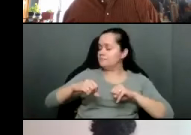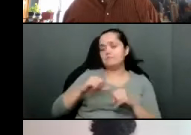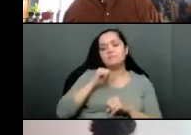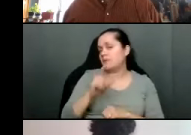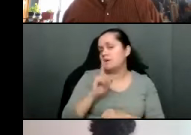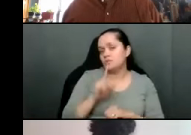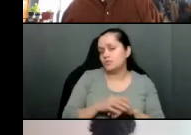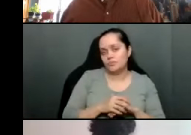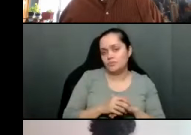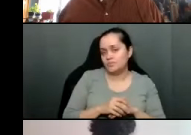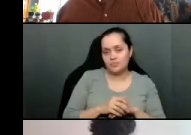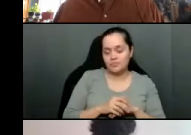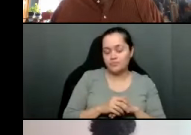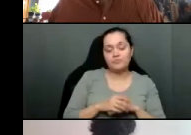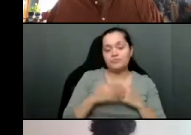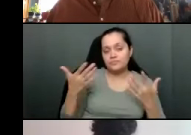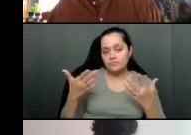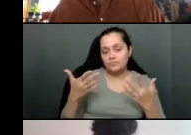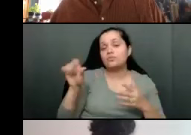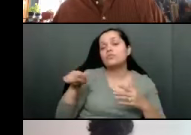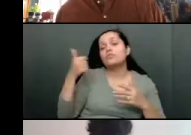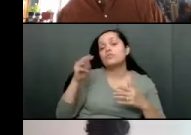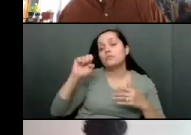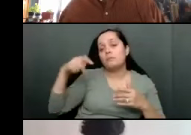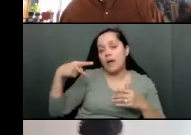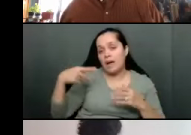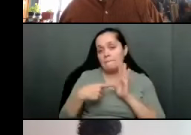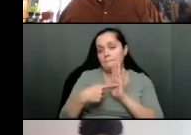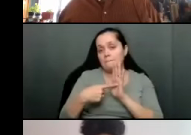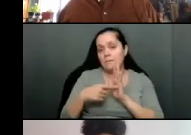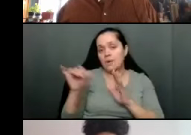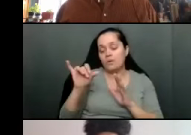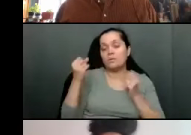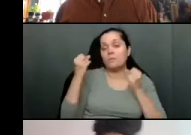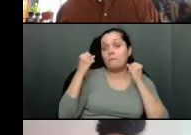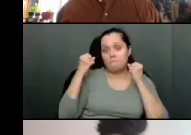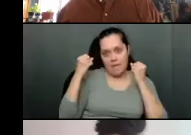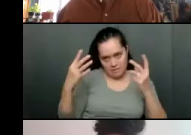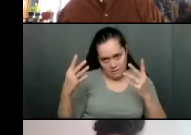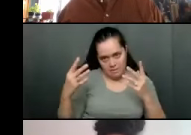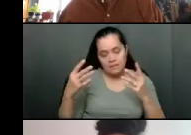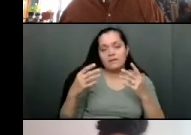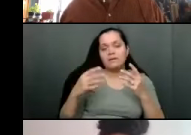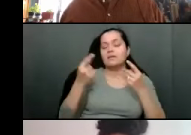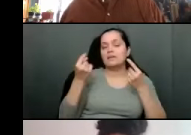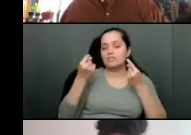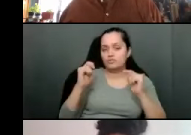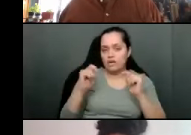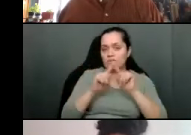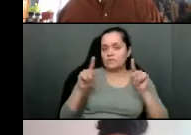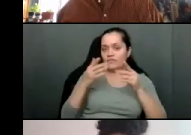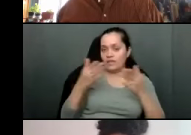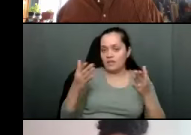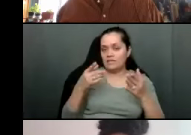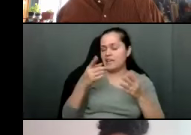good. So there are other map projections, many actually, that try to do different things. And